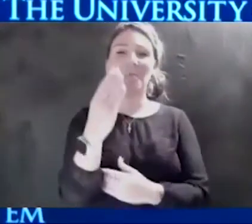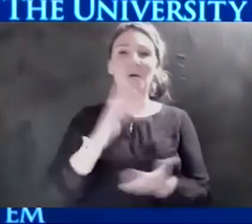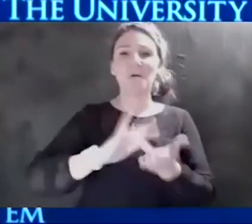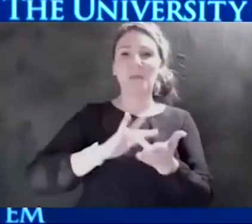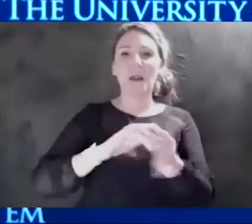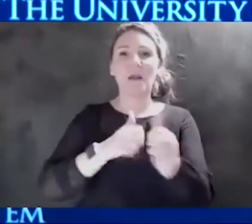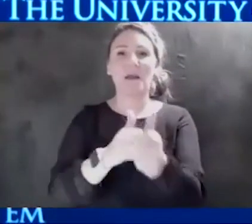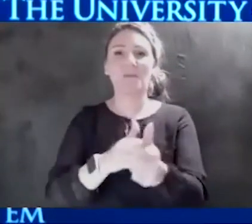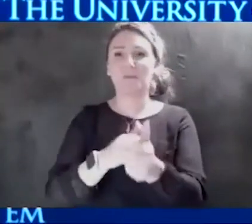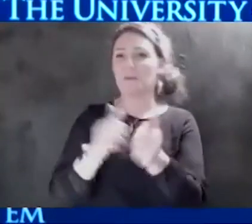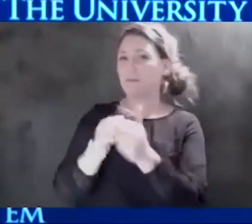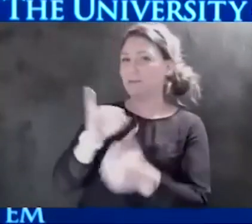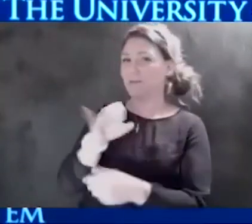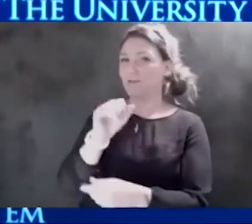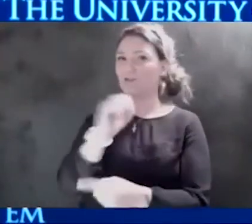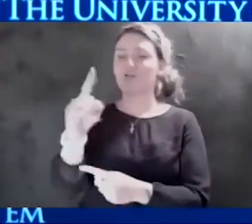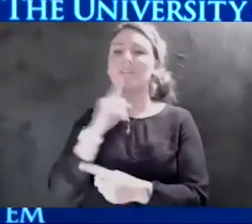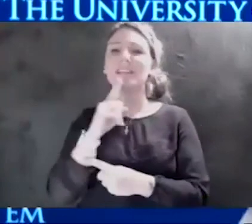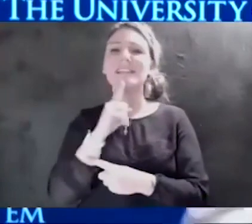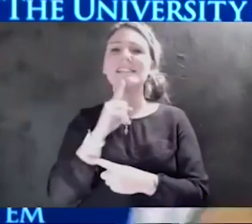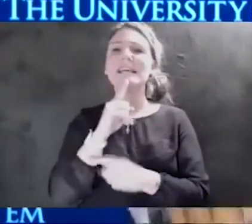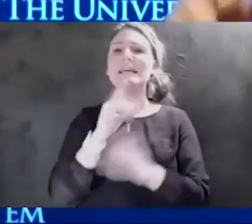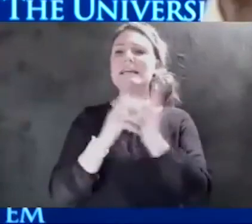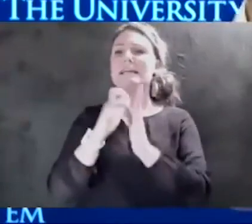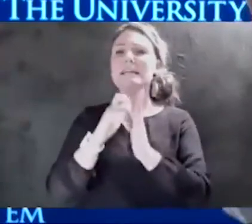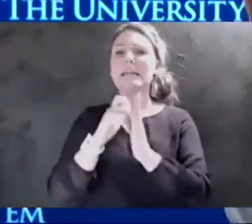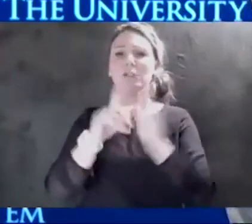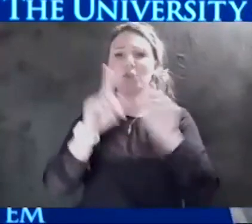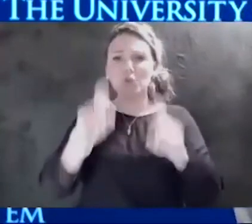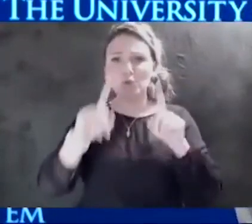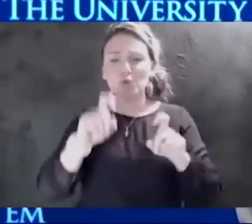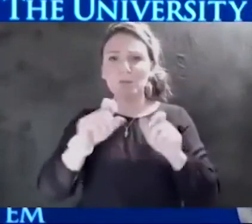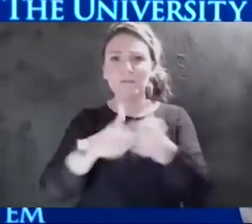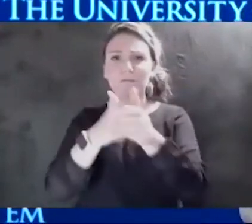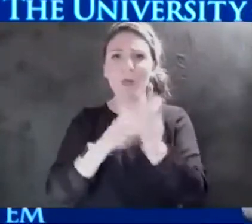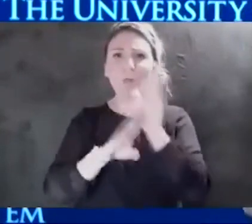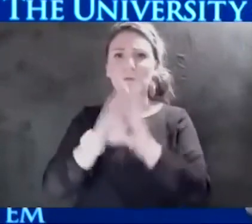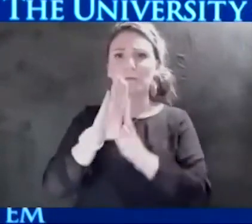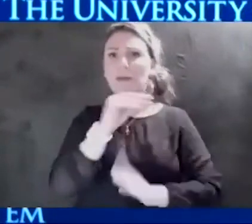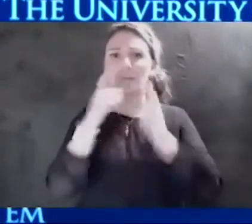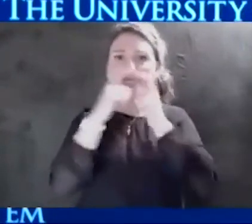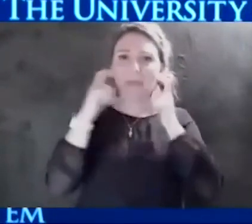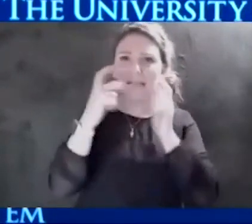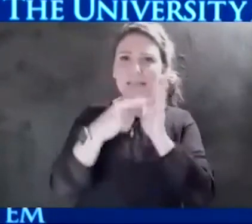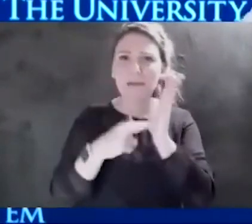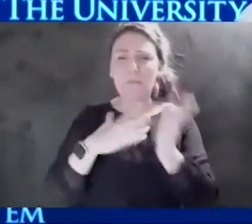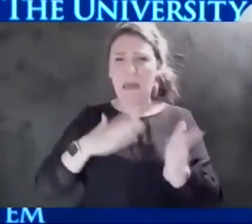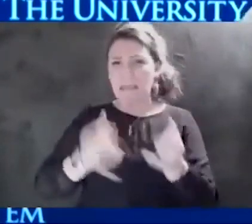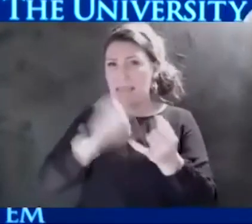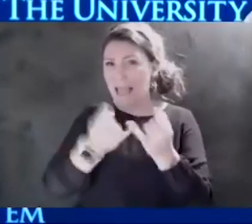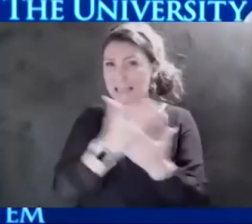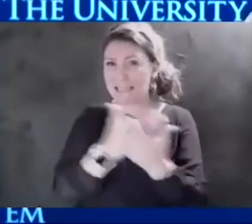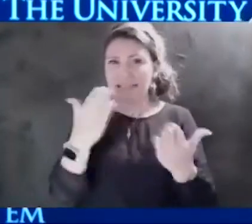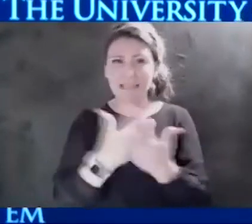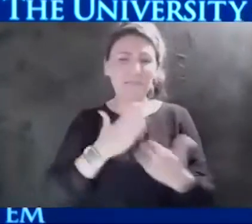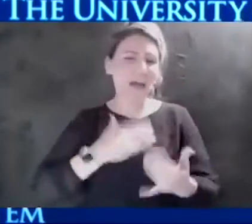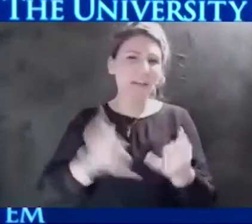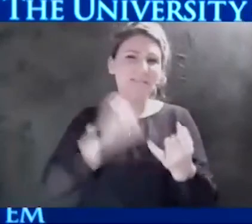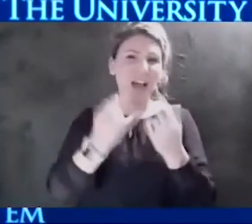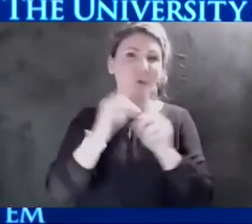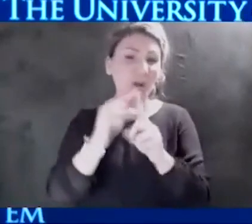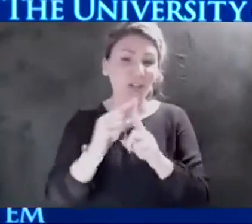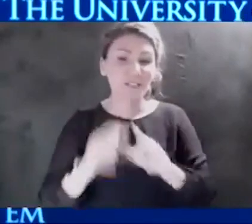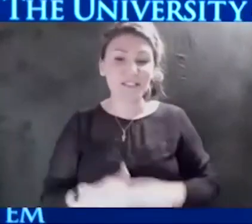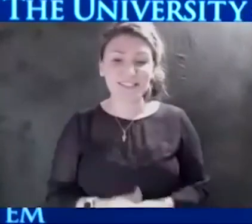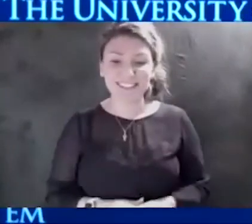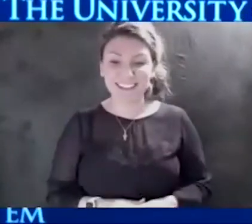up. We'll keep following this surge, including new masking guidelines. My last thing I want to say today, my final words are, the reason I love Star